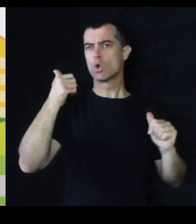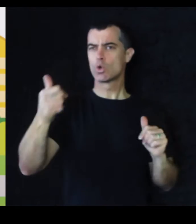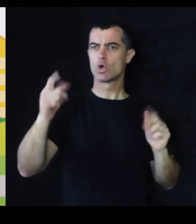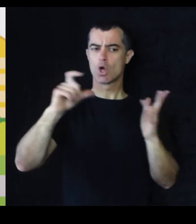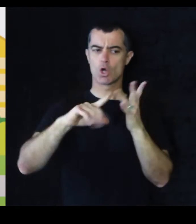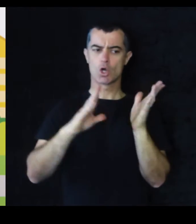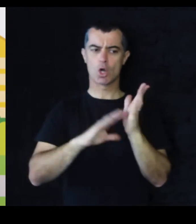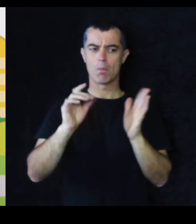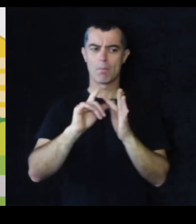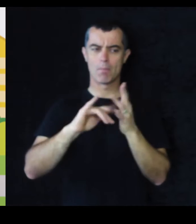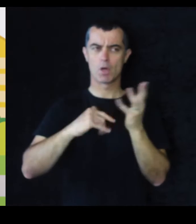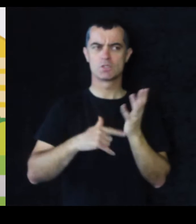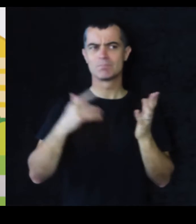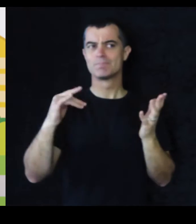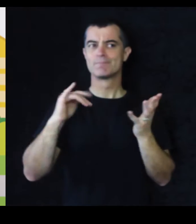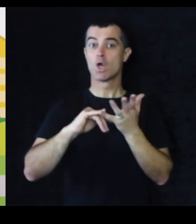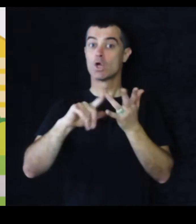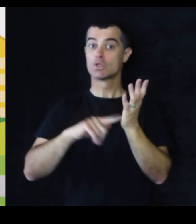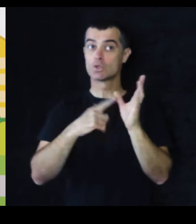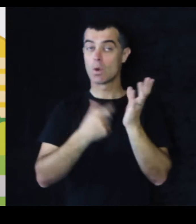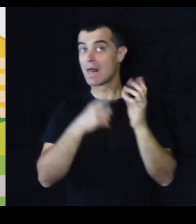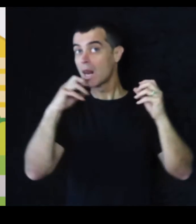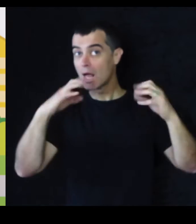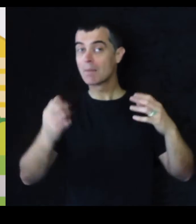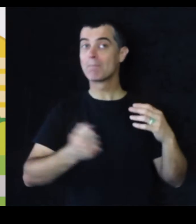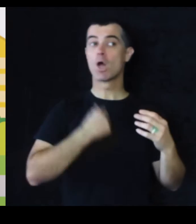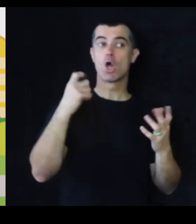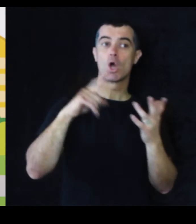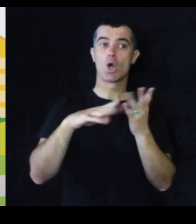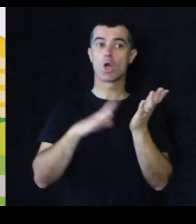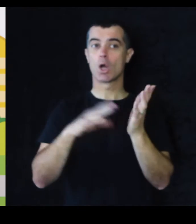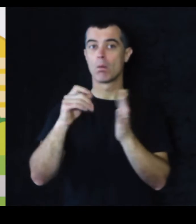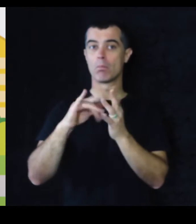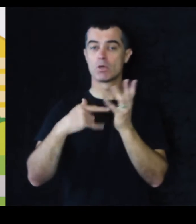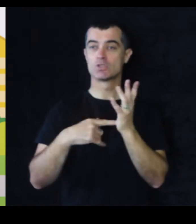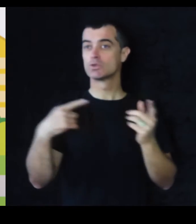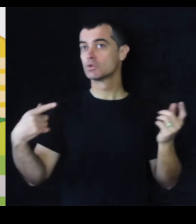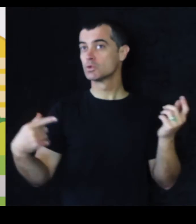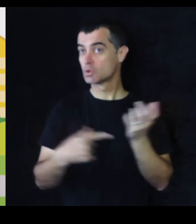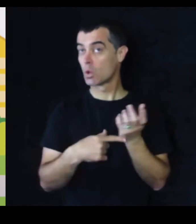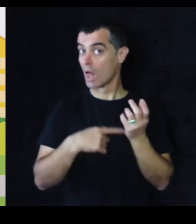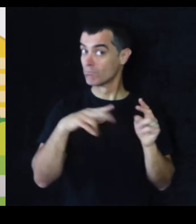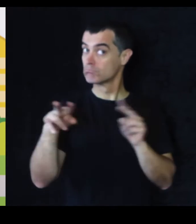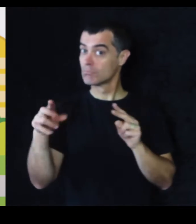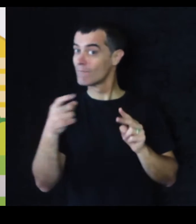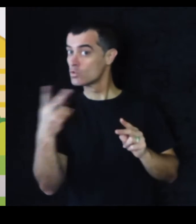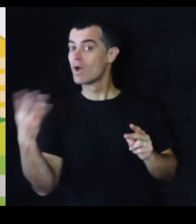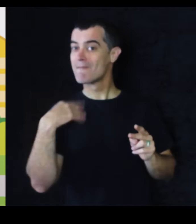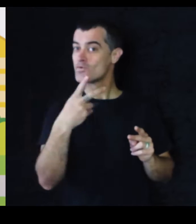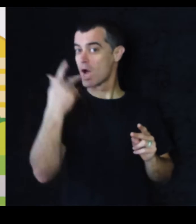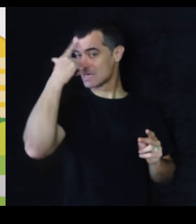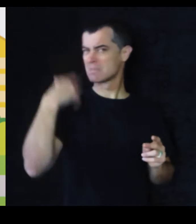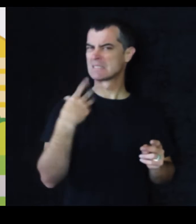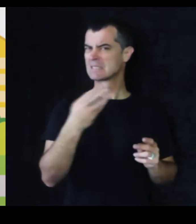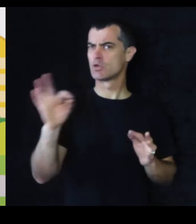compost there. I'd like solar lighting. I'd like my own composting toilet. And I've looked at a few, so I've got a few ideas about, because